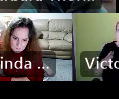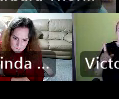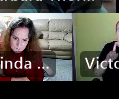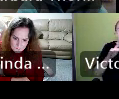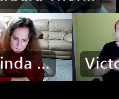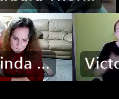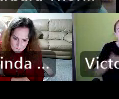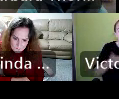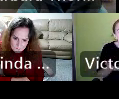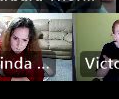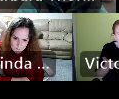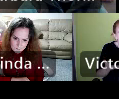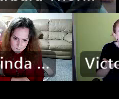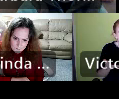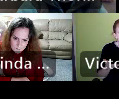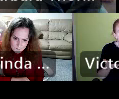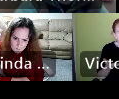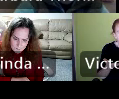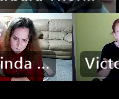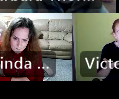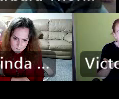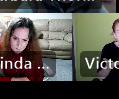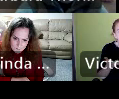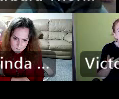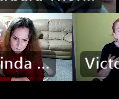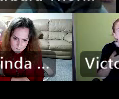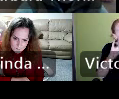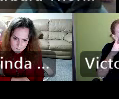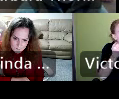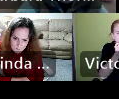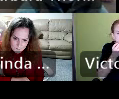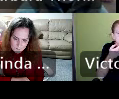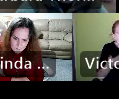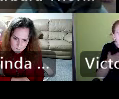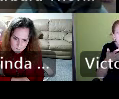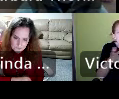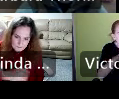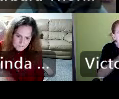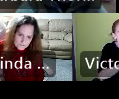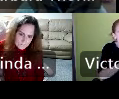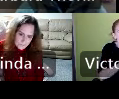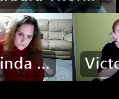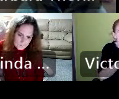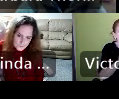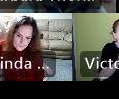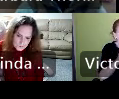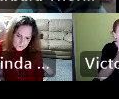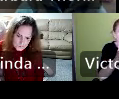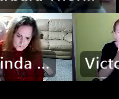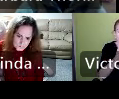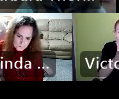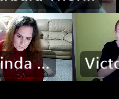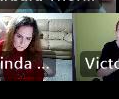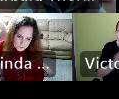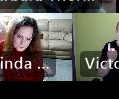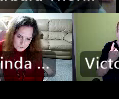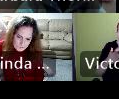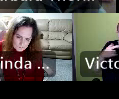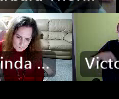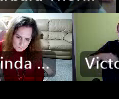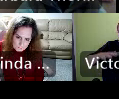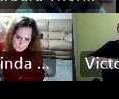the stats showing there that half of our population is on a heavier weight than is healthy